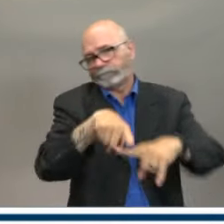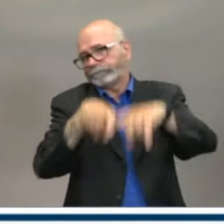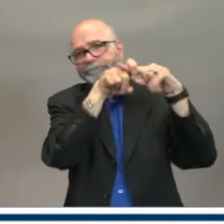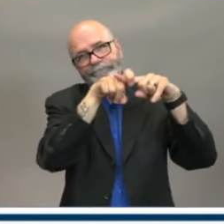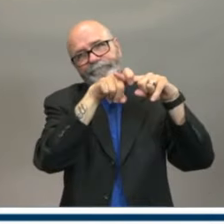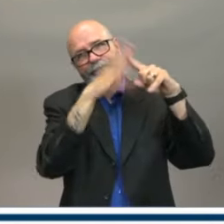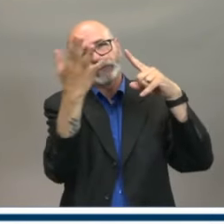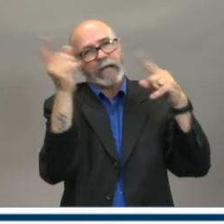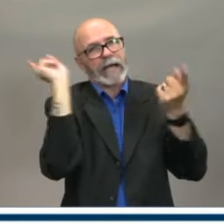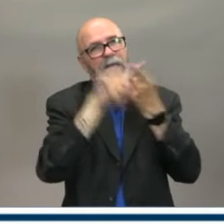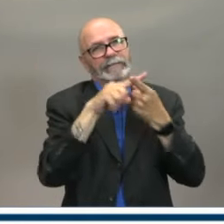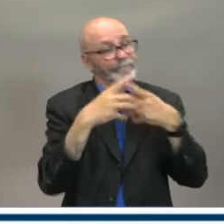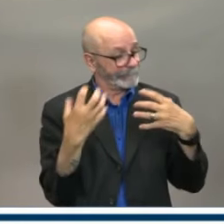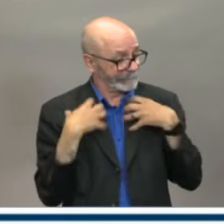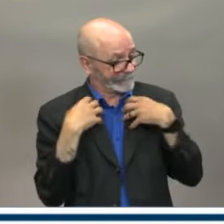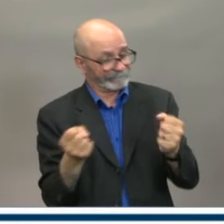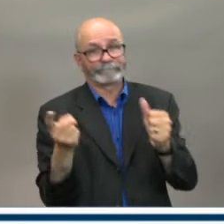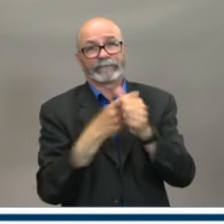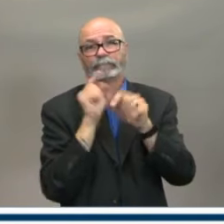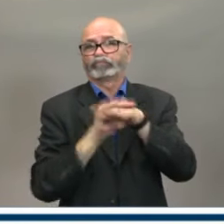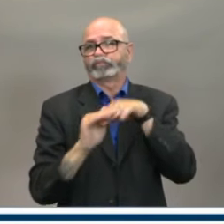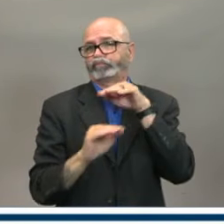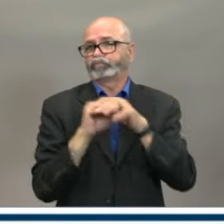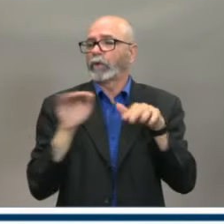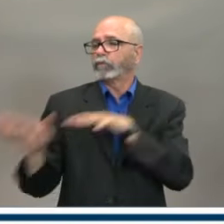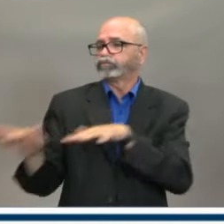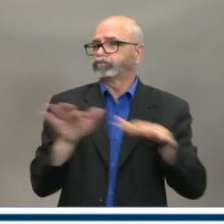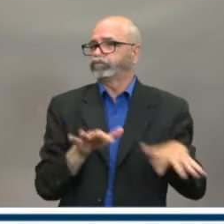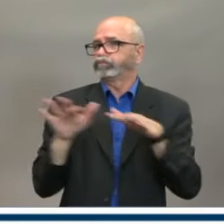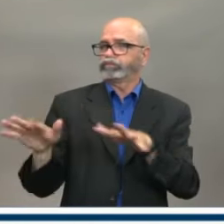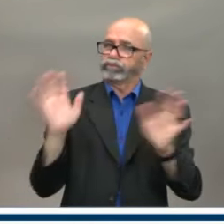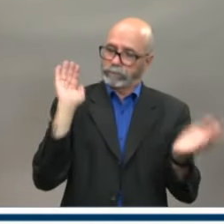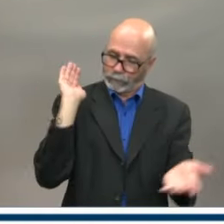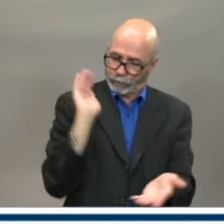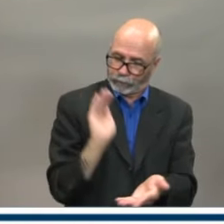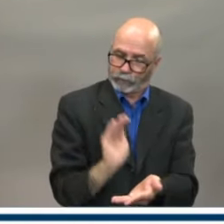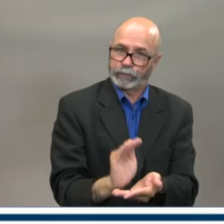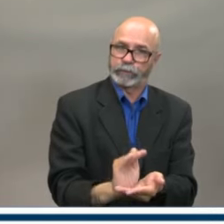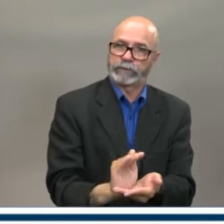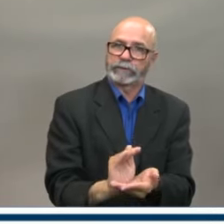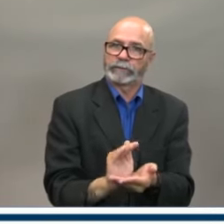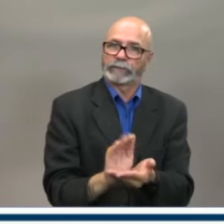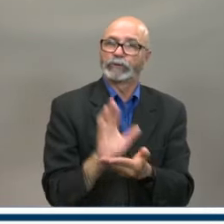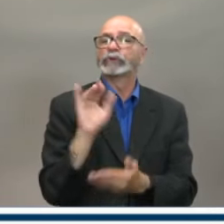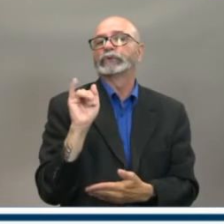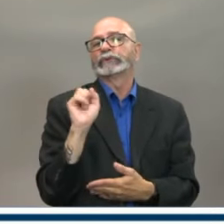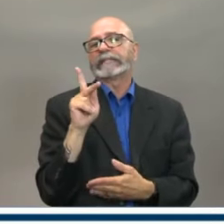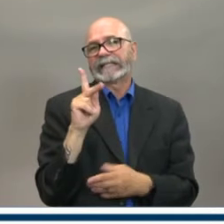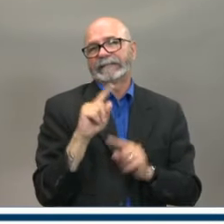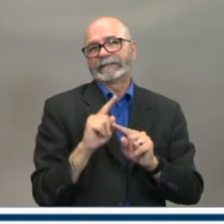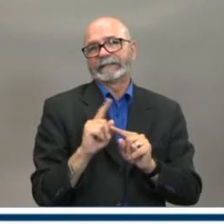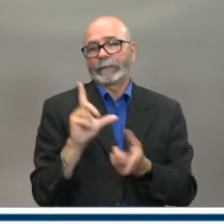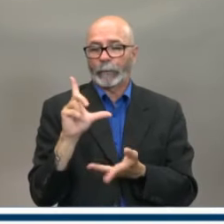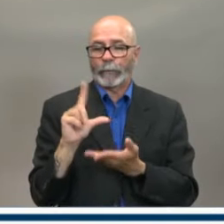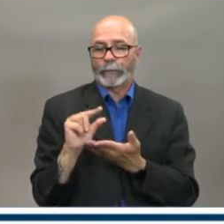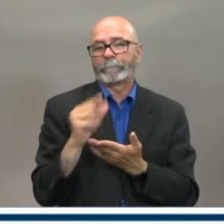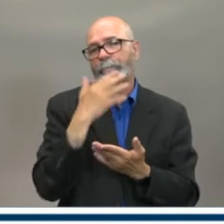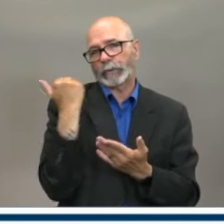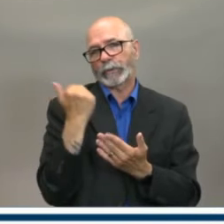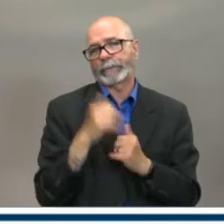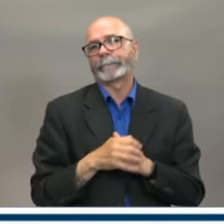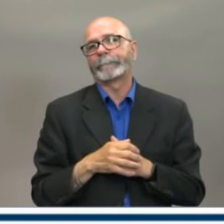comfortable, that we've literally flattened the curve and reduced the risk of spreading this virus. Next question will go to Shayna Locke with CBC.